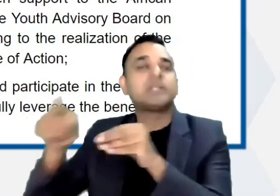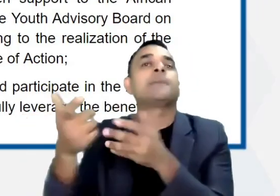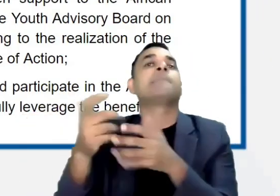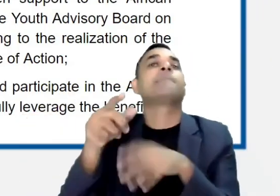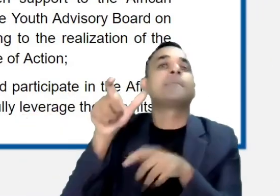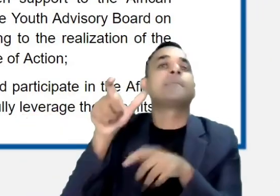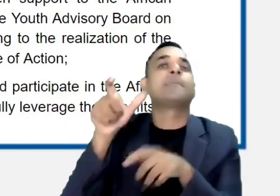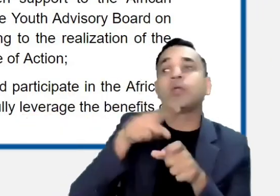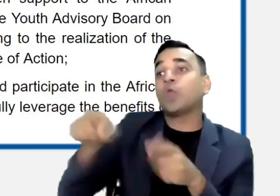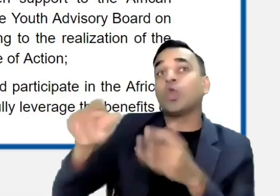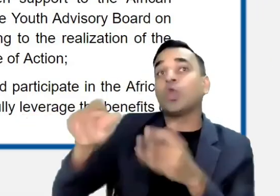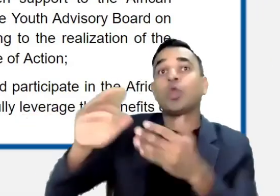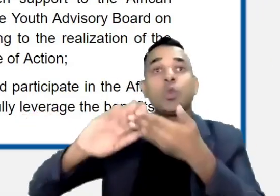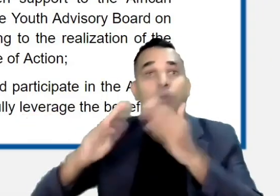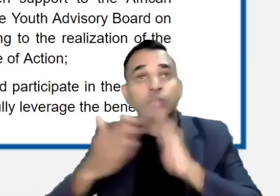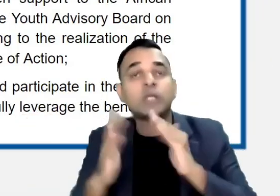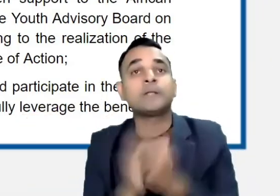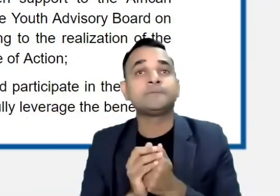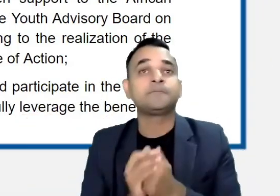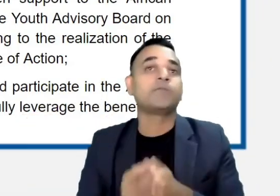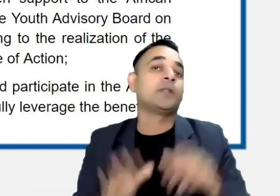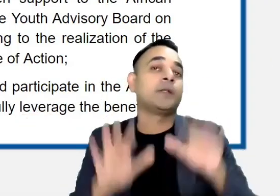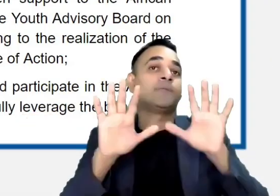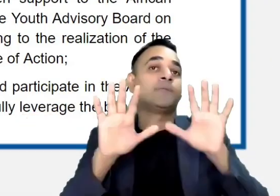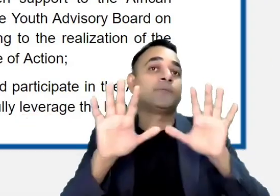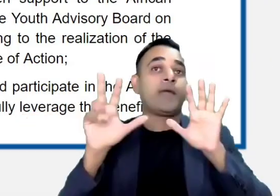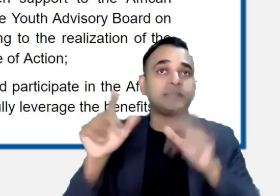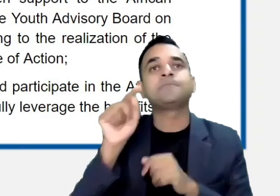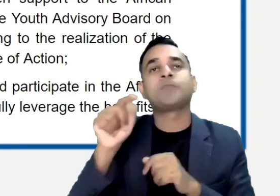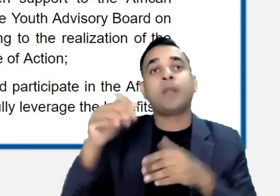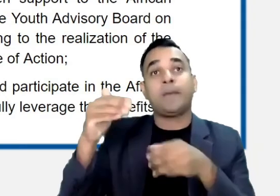Framework for Disaster Risk Reduction 2015 to 2030 in Africa.